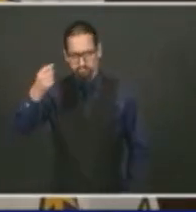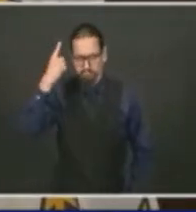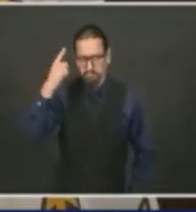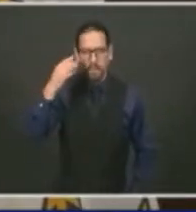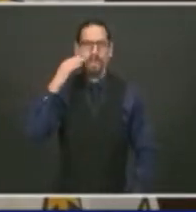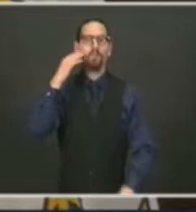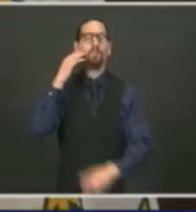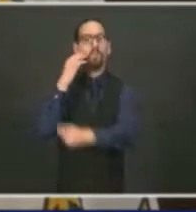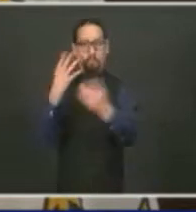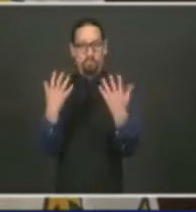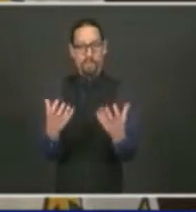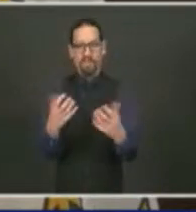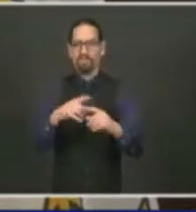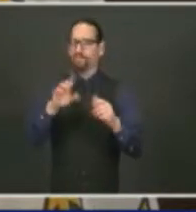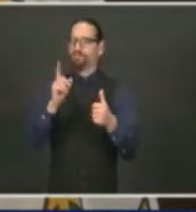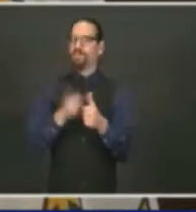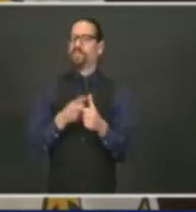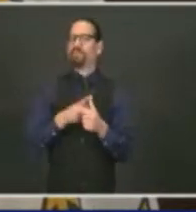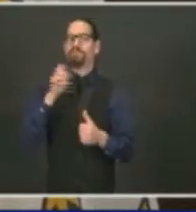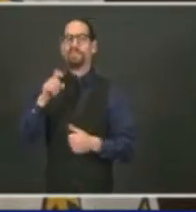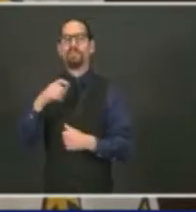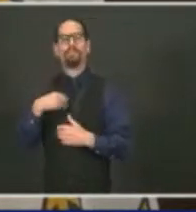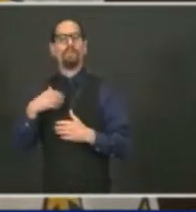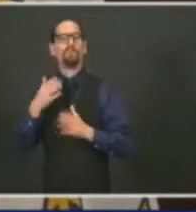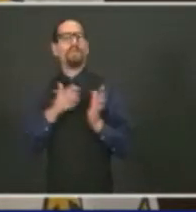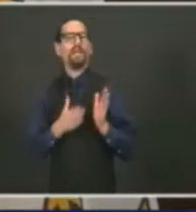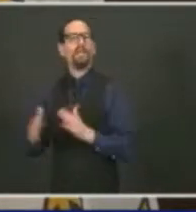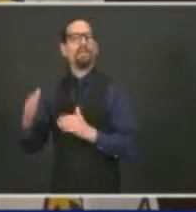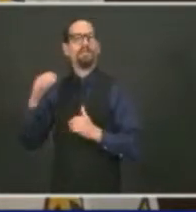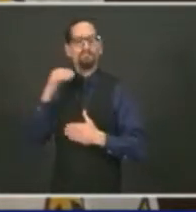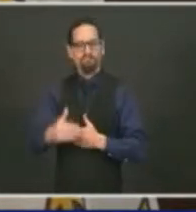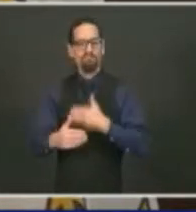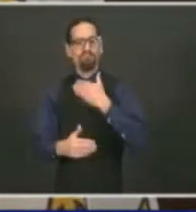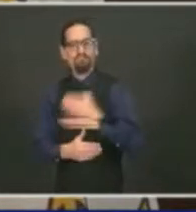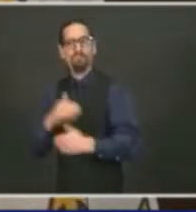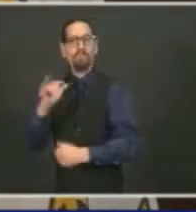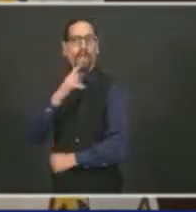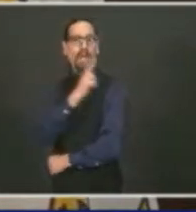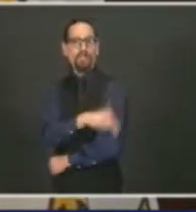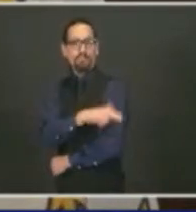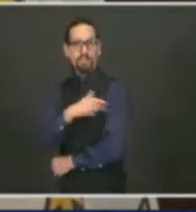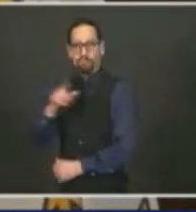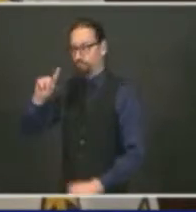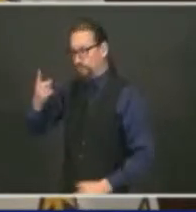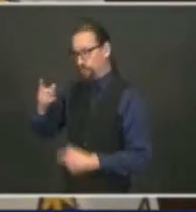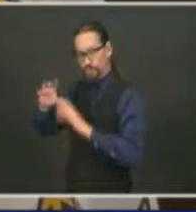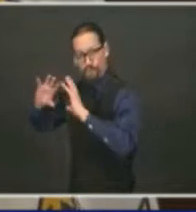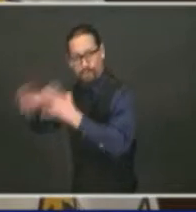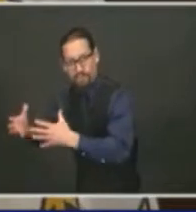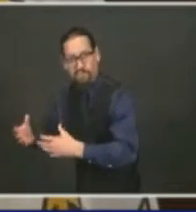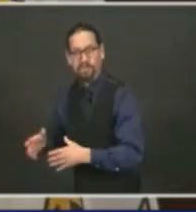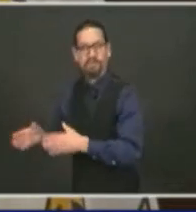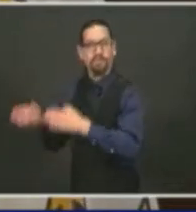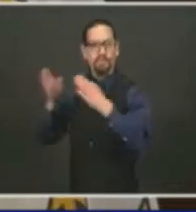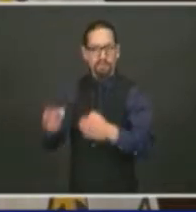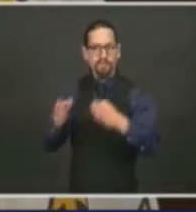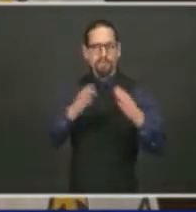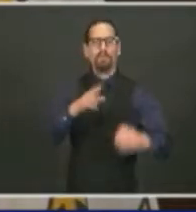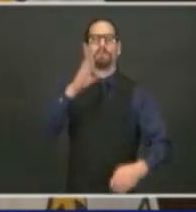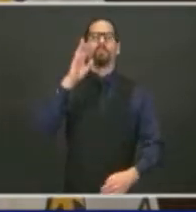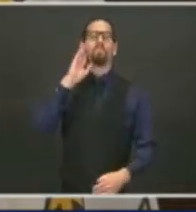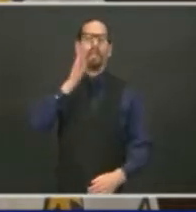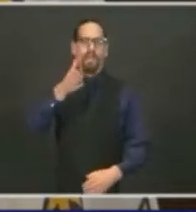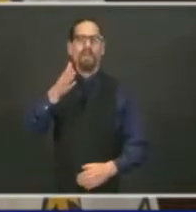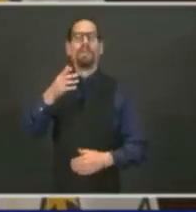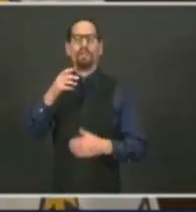those populations. As more vaccine becomes available, we will be making announcements daily, weekly if needed, about who and